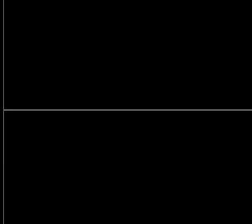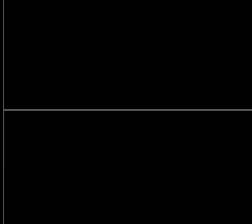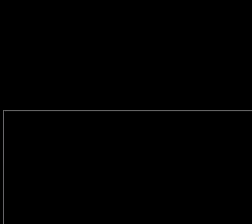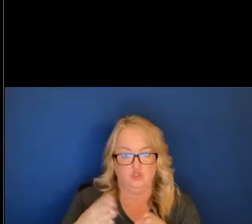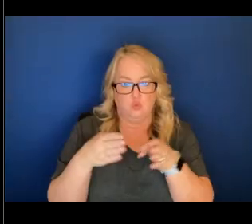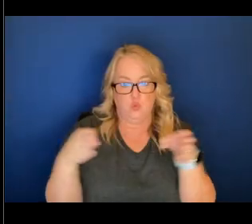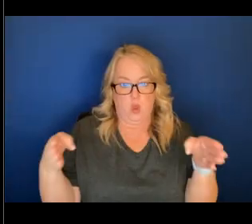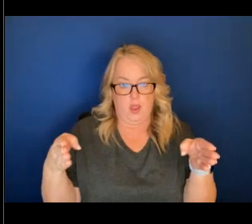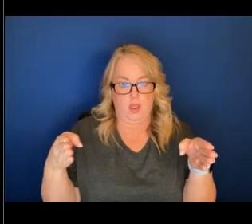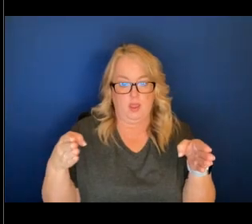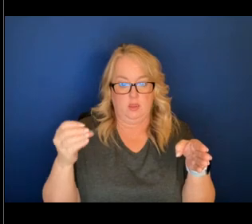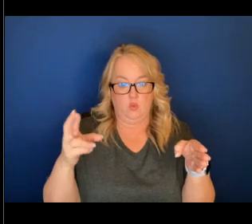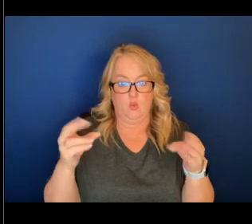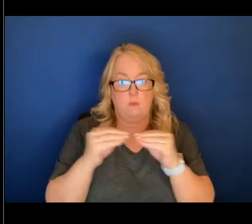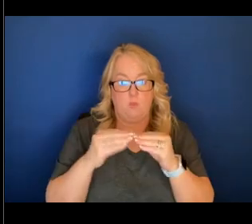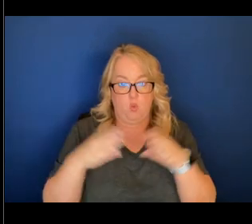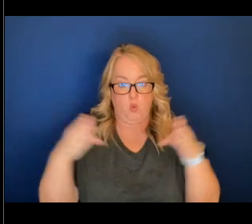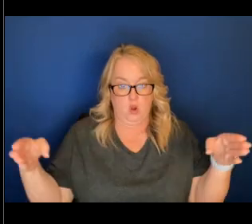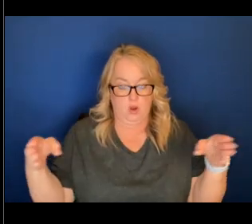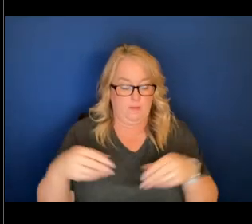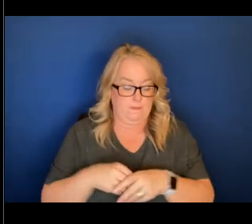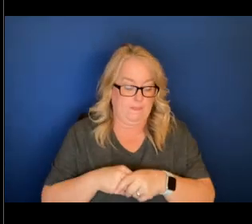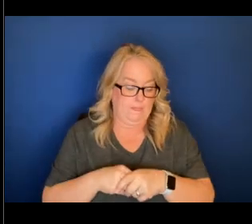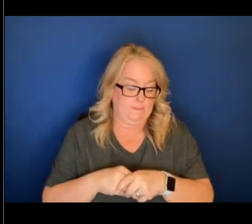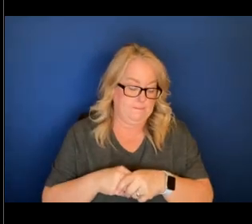or wider.